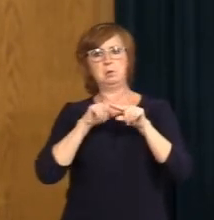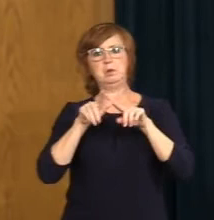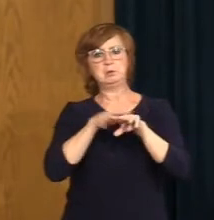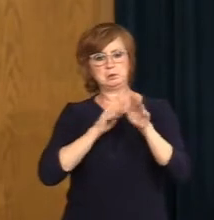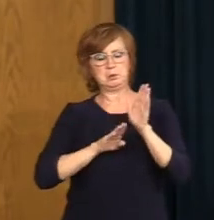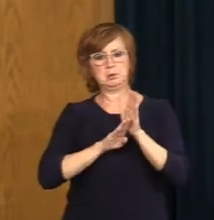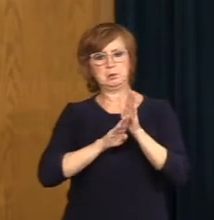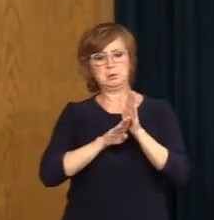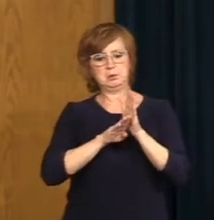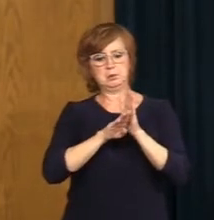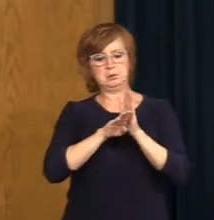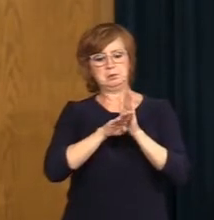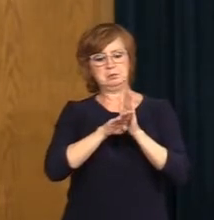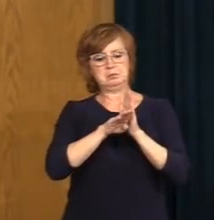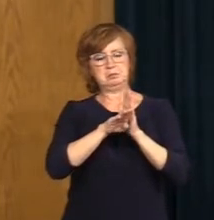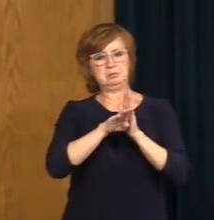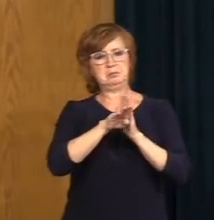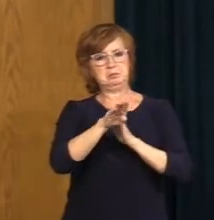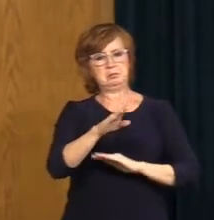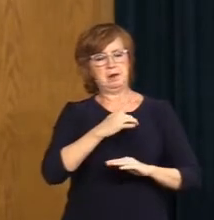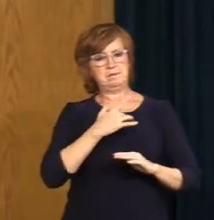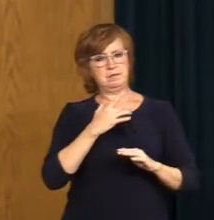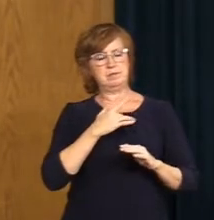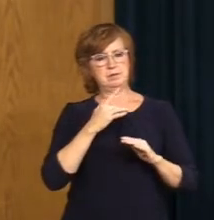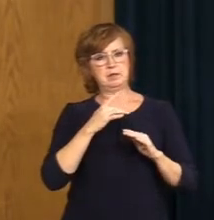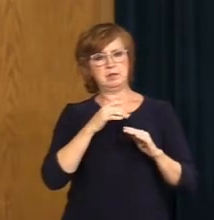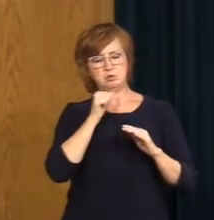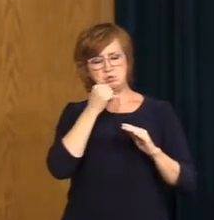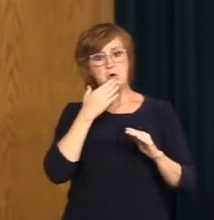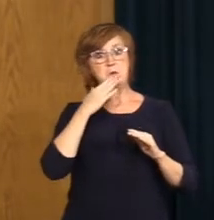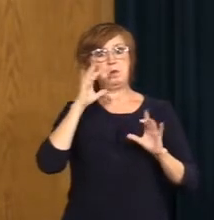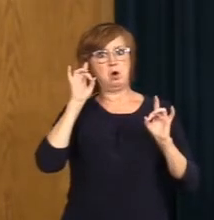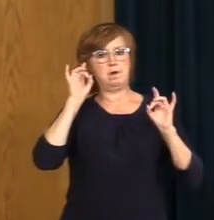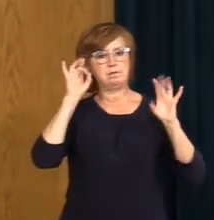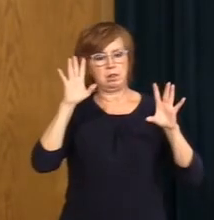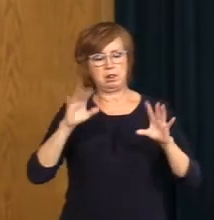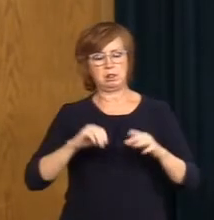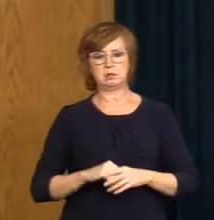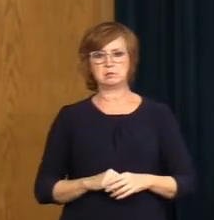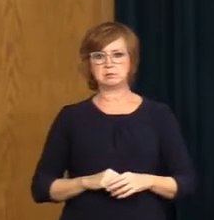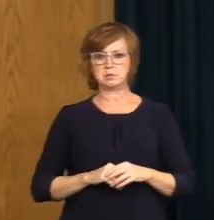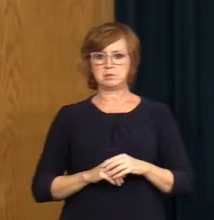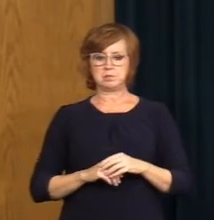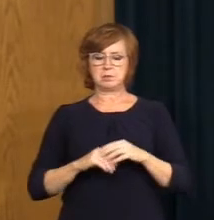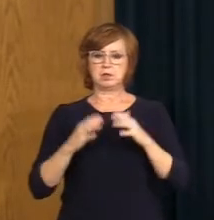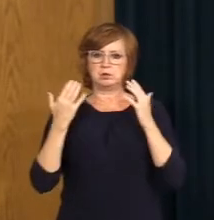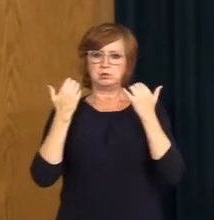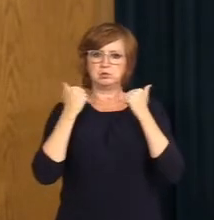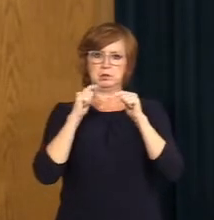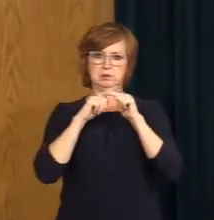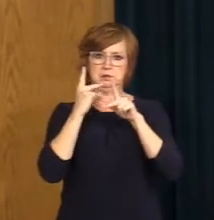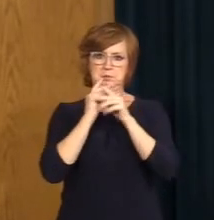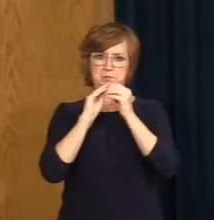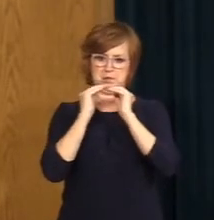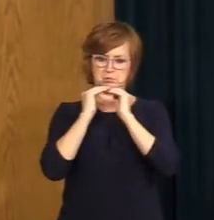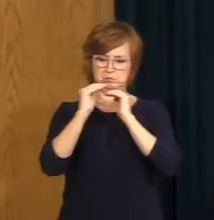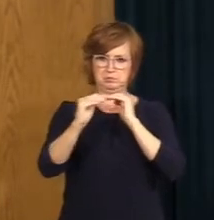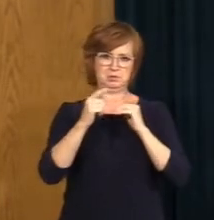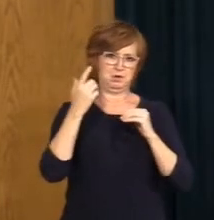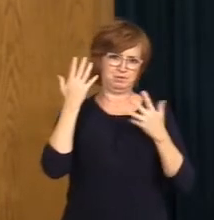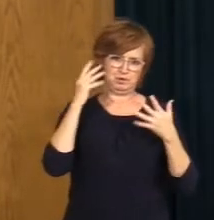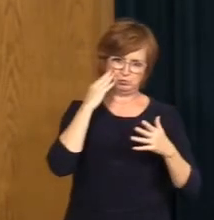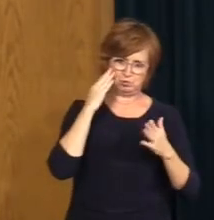now we need to keep it at this level that we are at currently as much as possible. And we know how to do that. We have